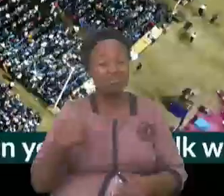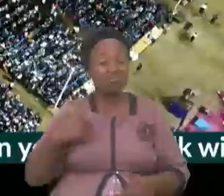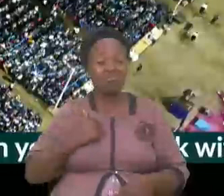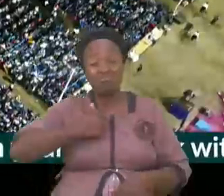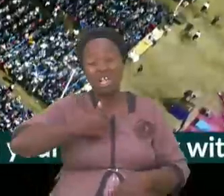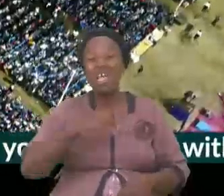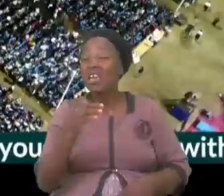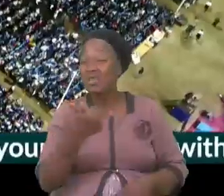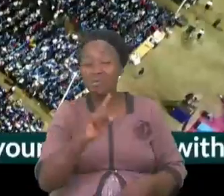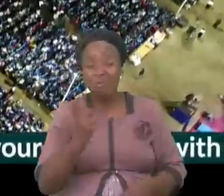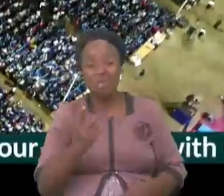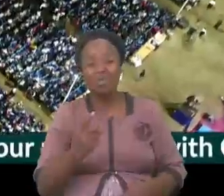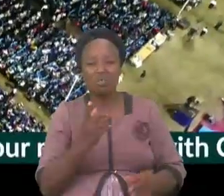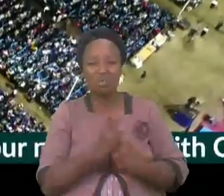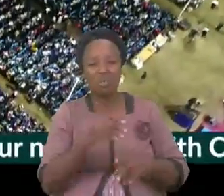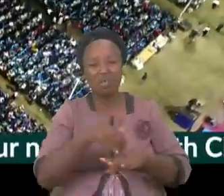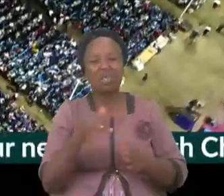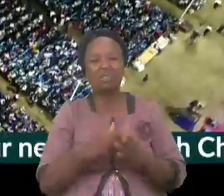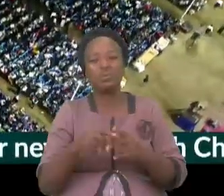it's all the same, we will receive that.